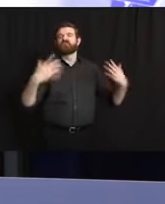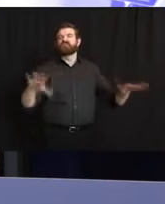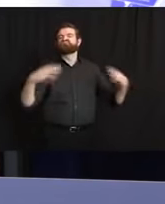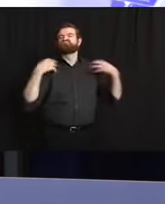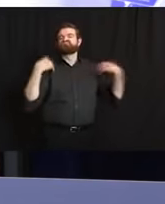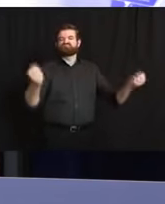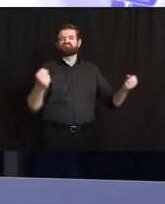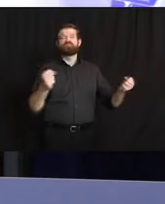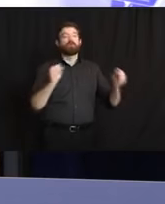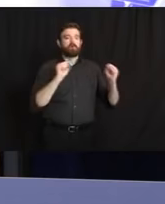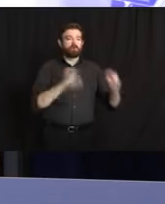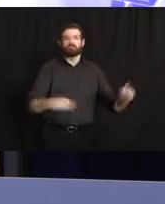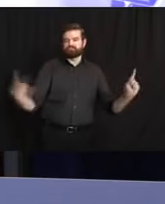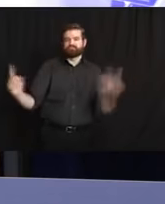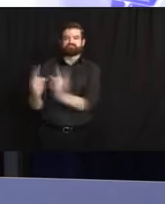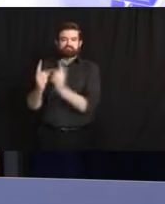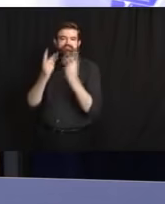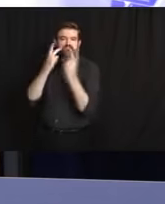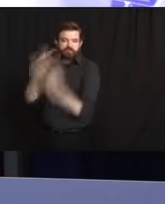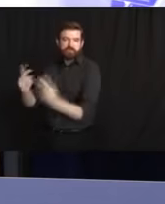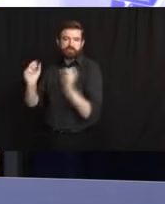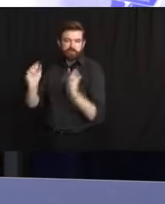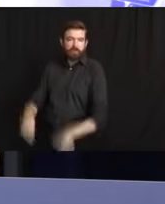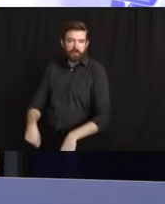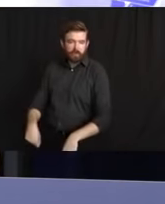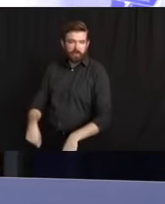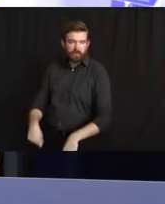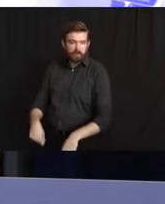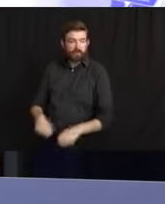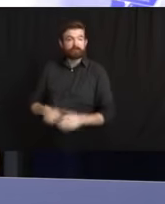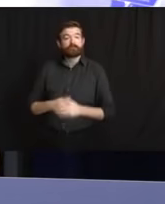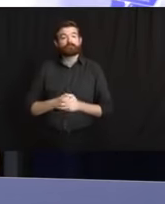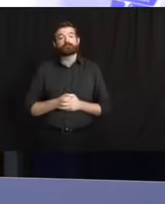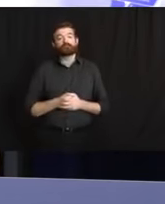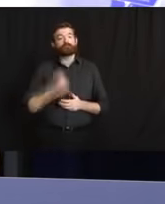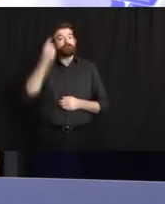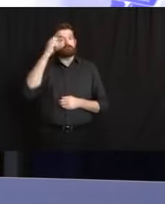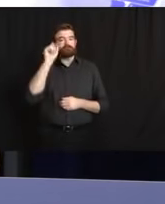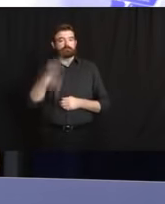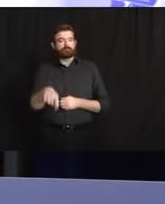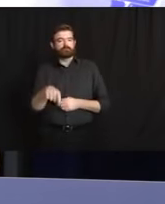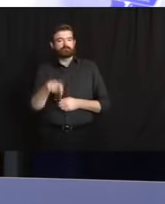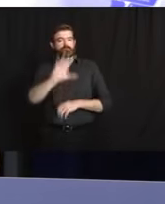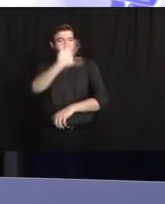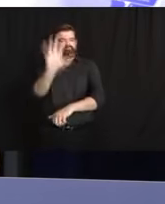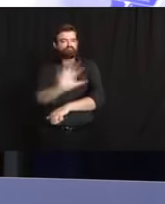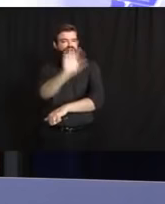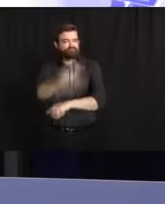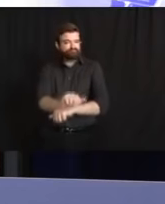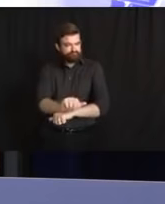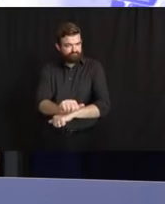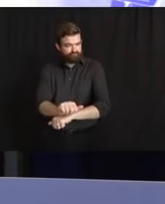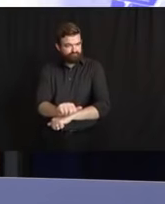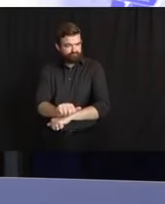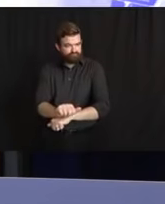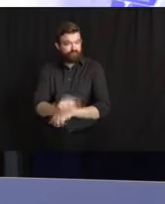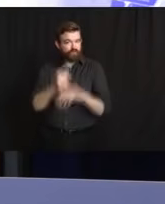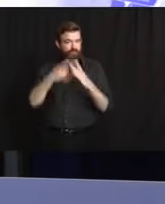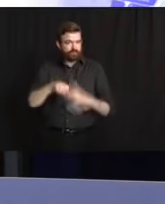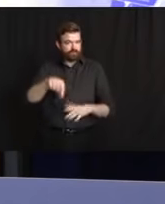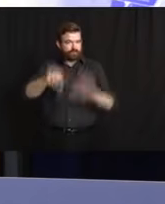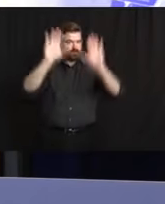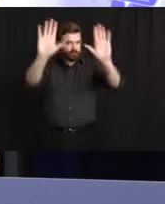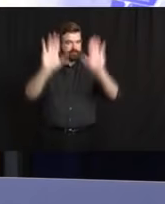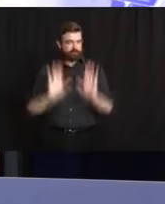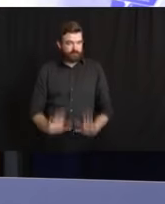appointments today, but visitation cannot begin until Sunday. But long-term care centers must follow safety and